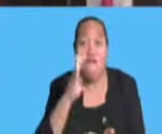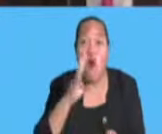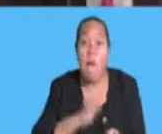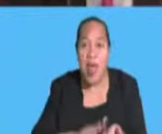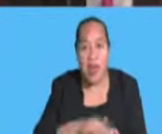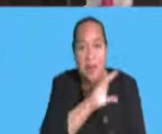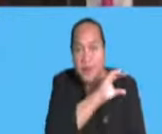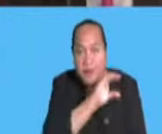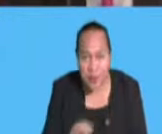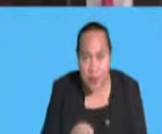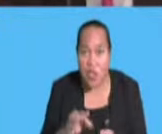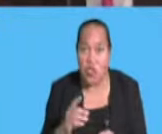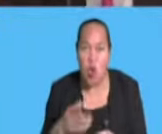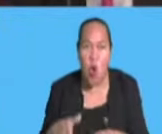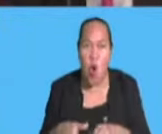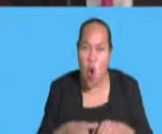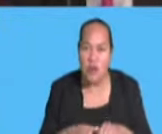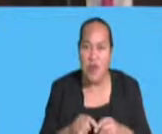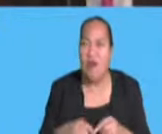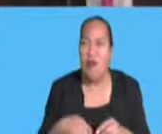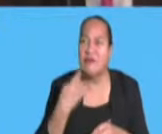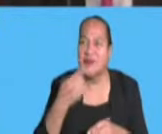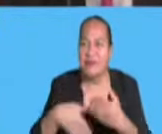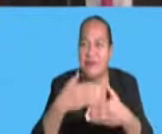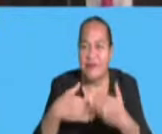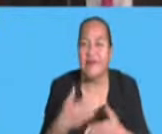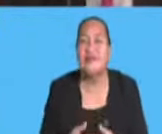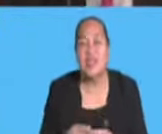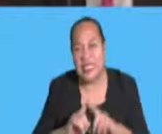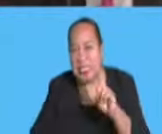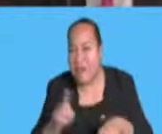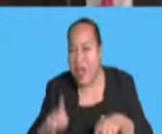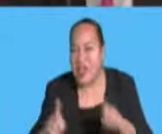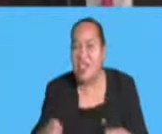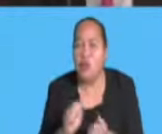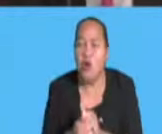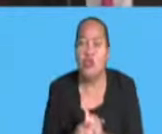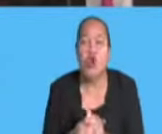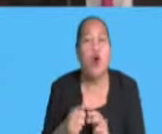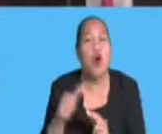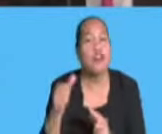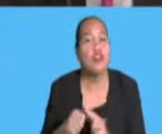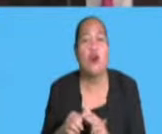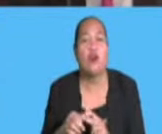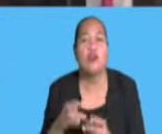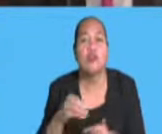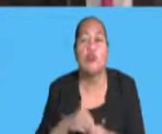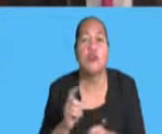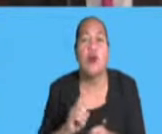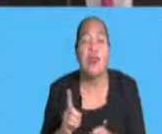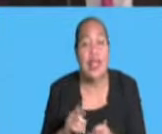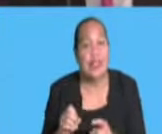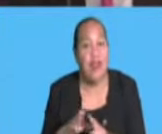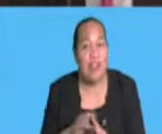preparation and hosting of the international tournaments in a diverse range of sports. This includes, Mr. Speaker said, the key events